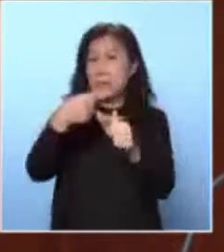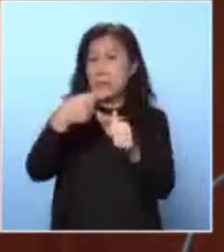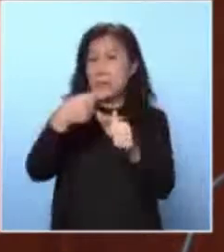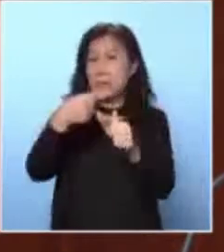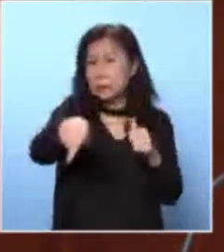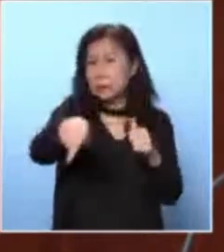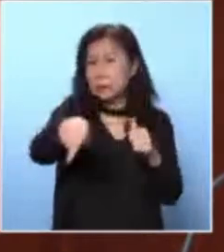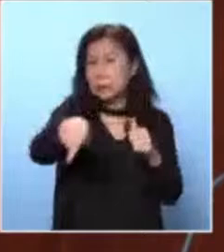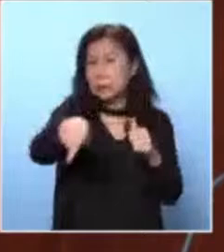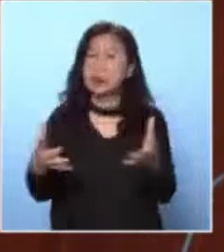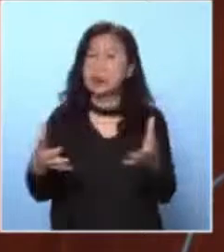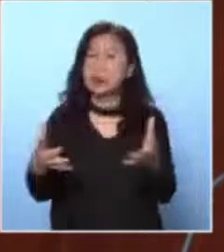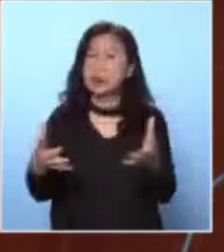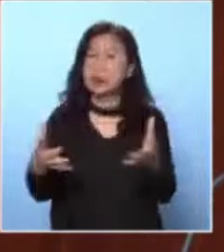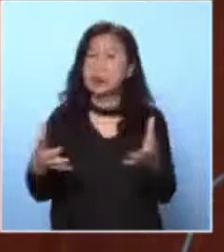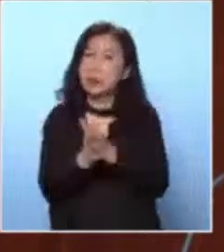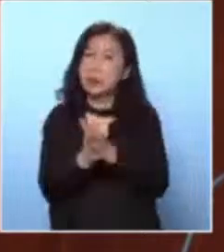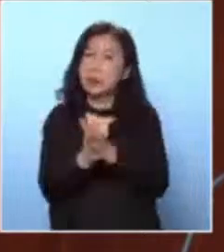units.